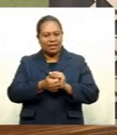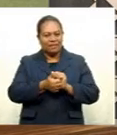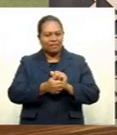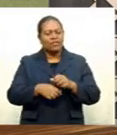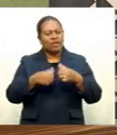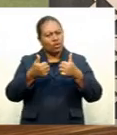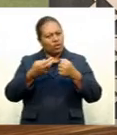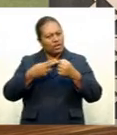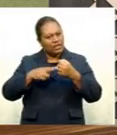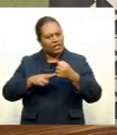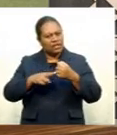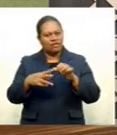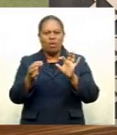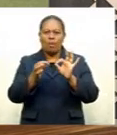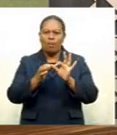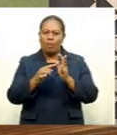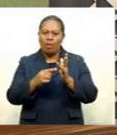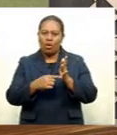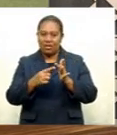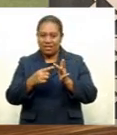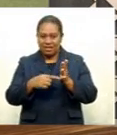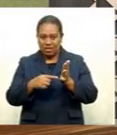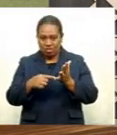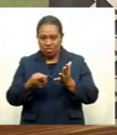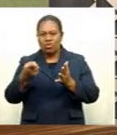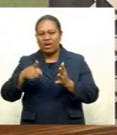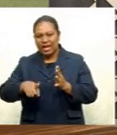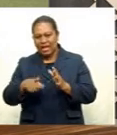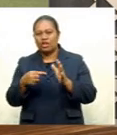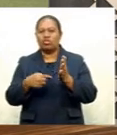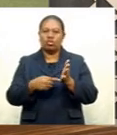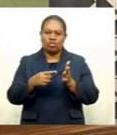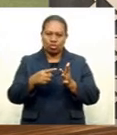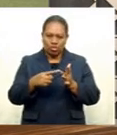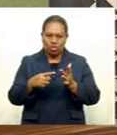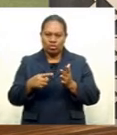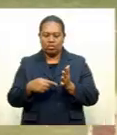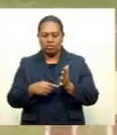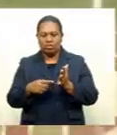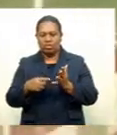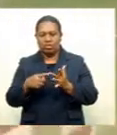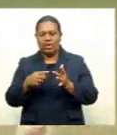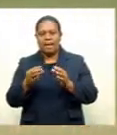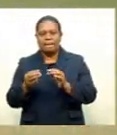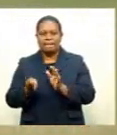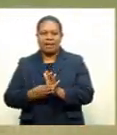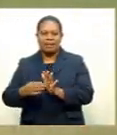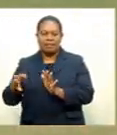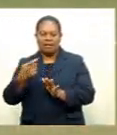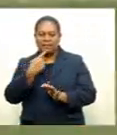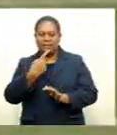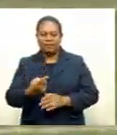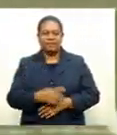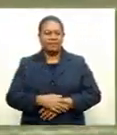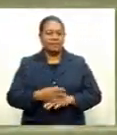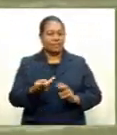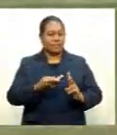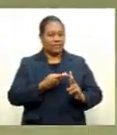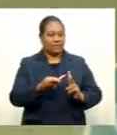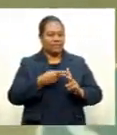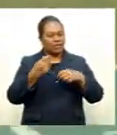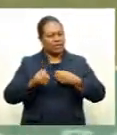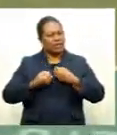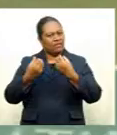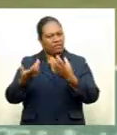news about Vilimoni Mbotitu and Amniasi Tuimamba. Aquila Dama with the details. Tuimamba and Mbotitu will be available